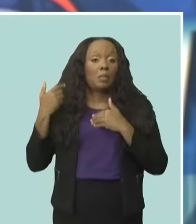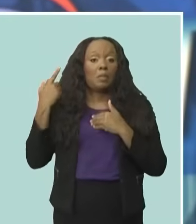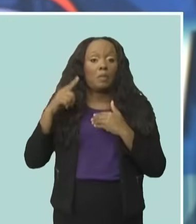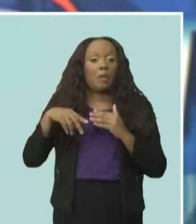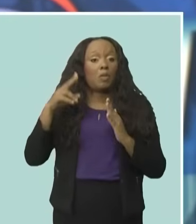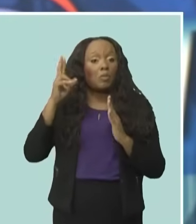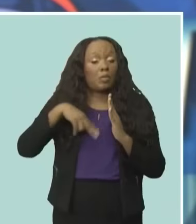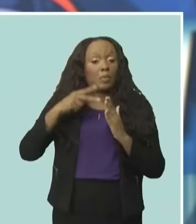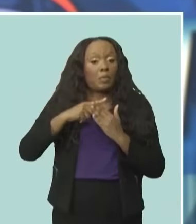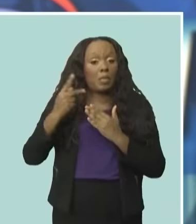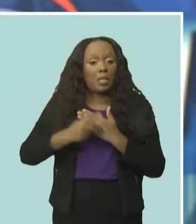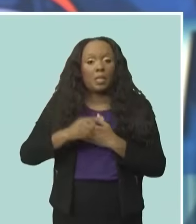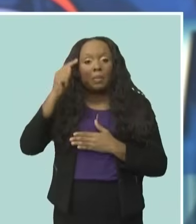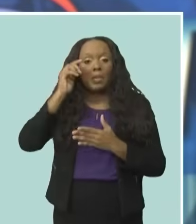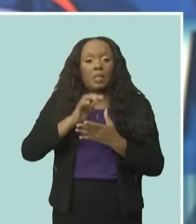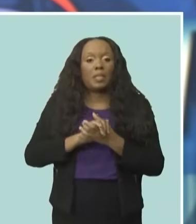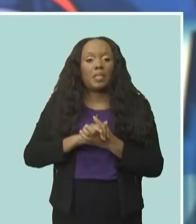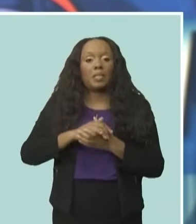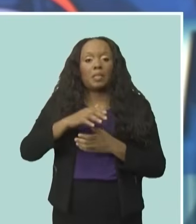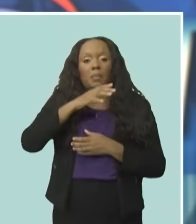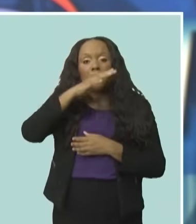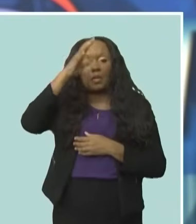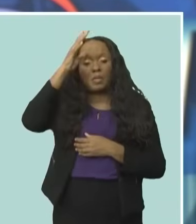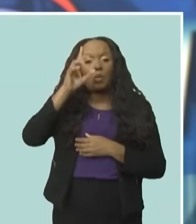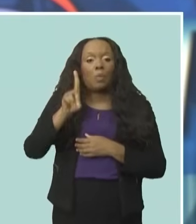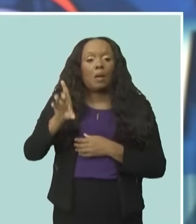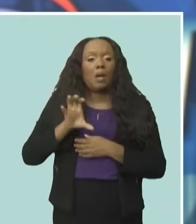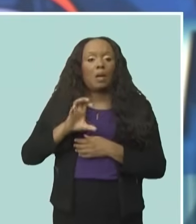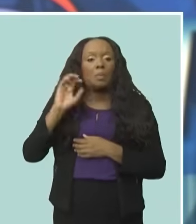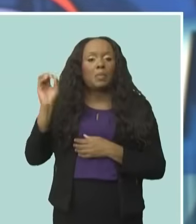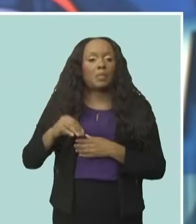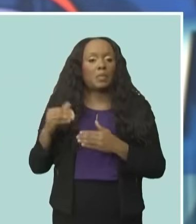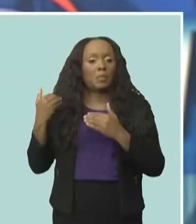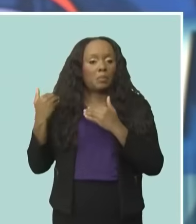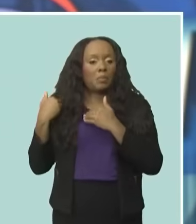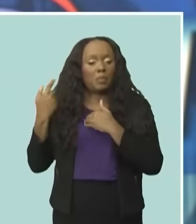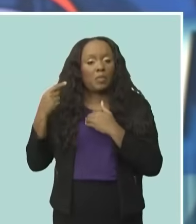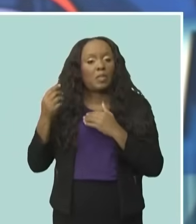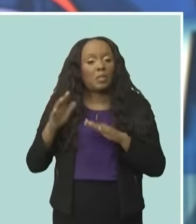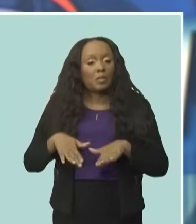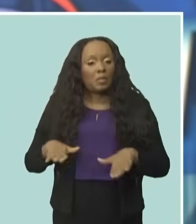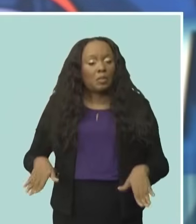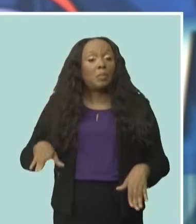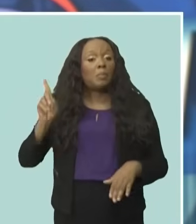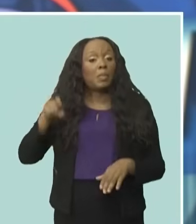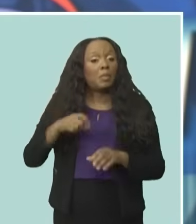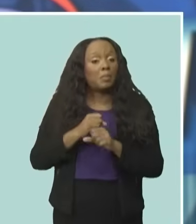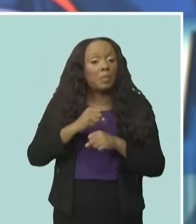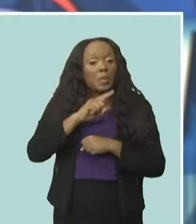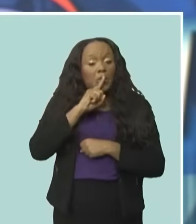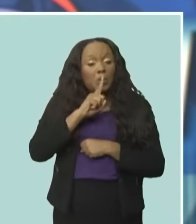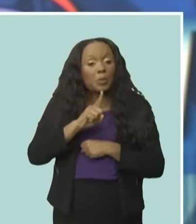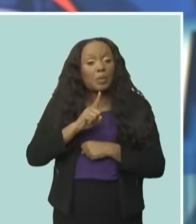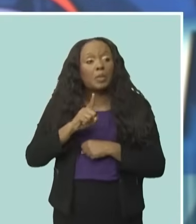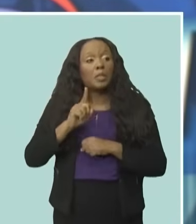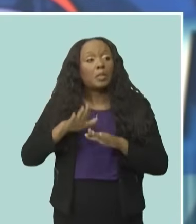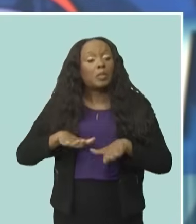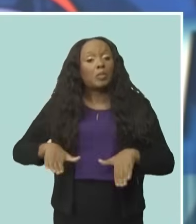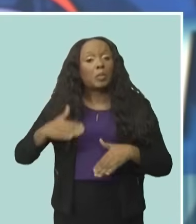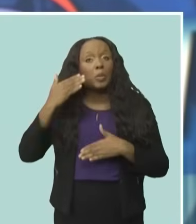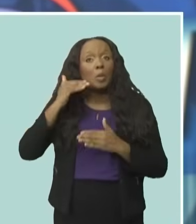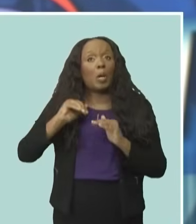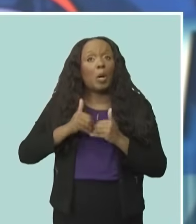are 100% responsible for their children and must ensure they know the basics of reading by a certain